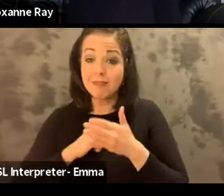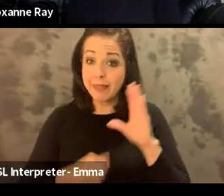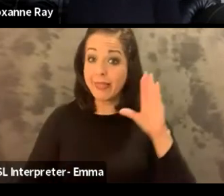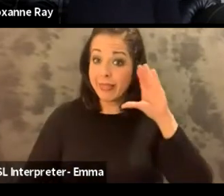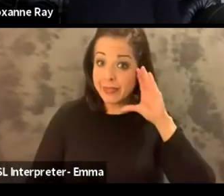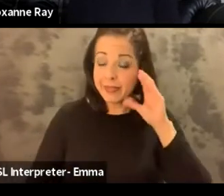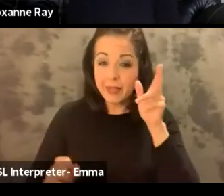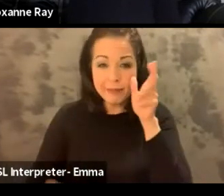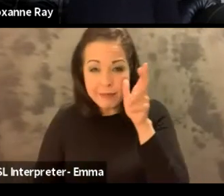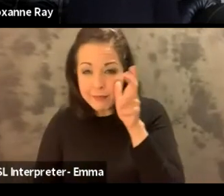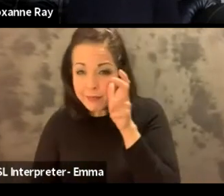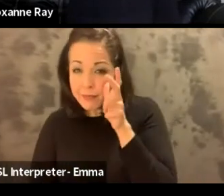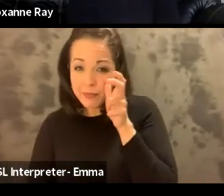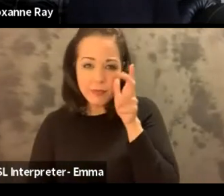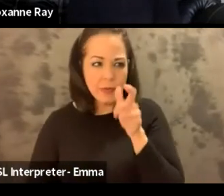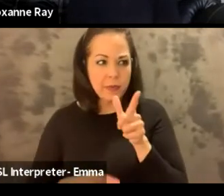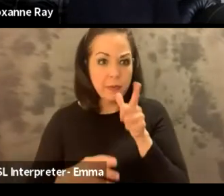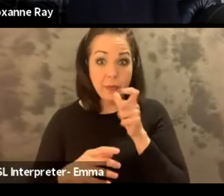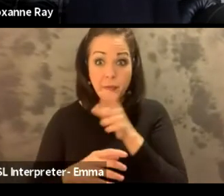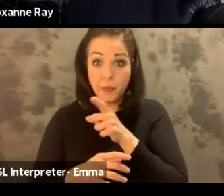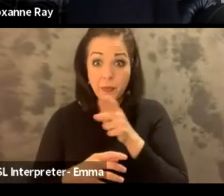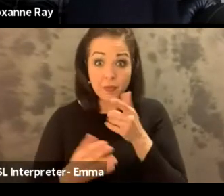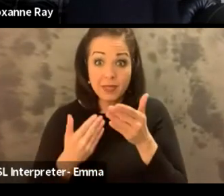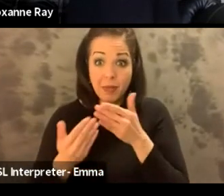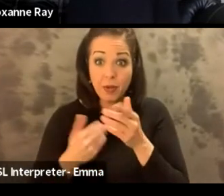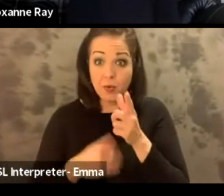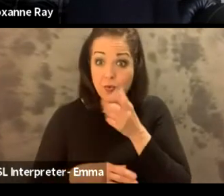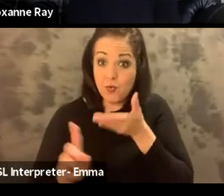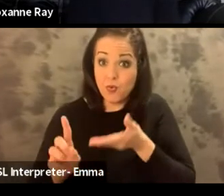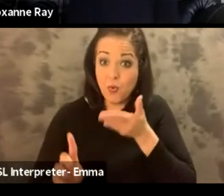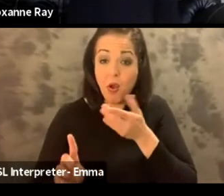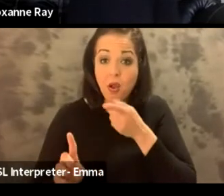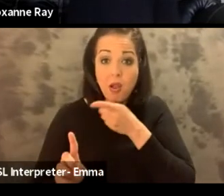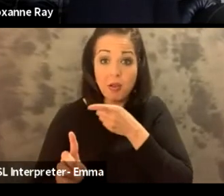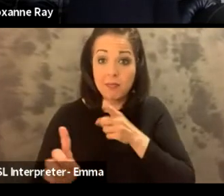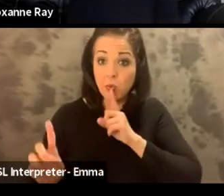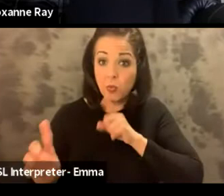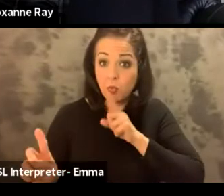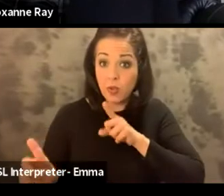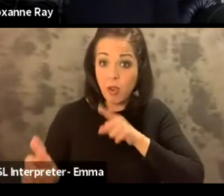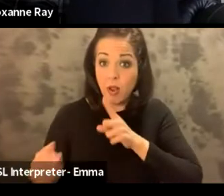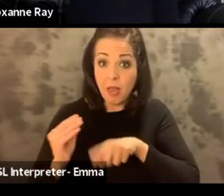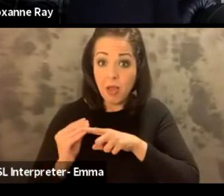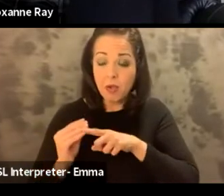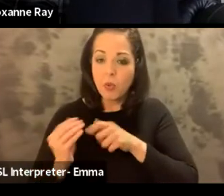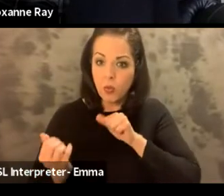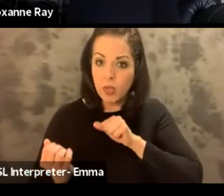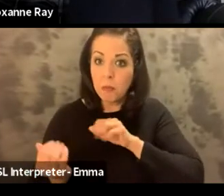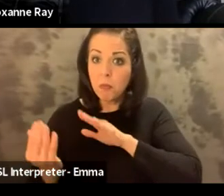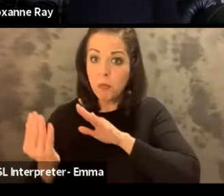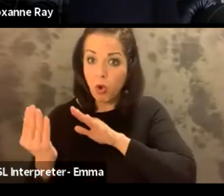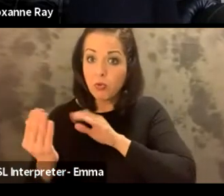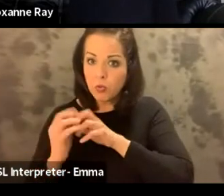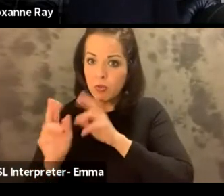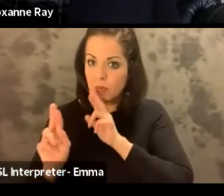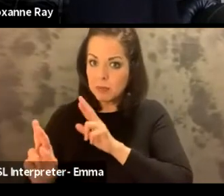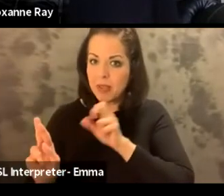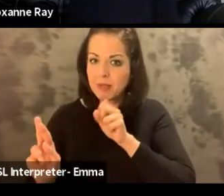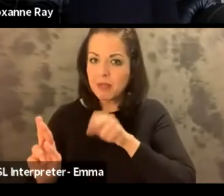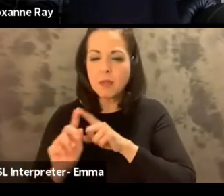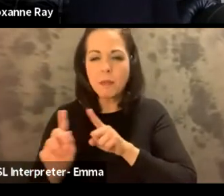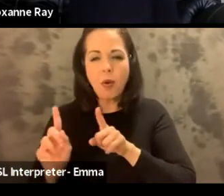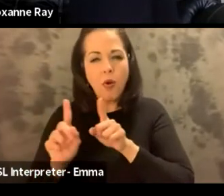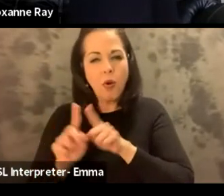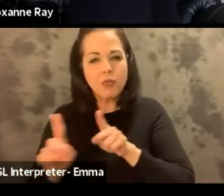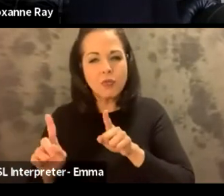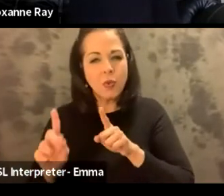you're covering, it's, you need to approach with respect, but also with that ear